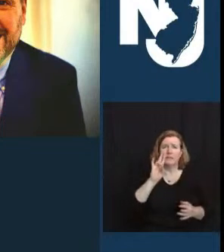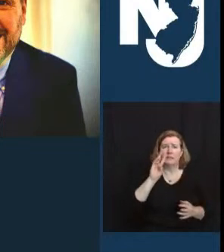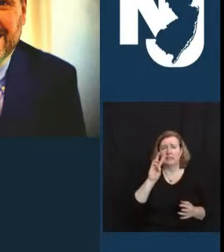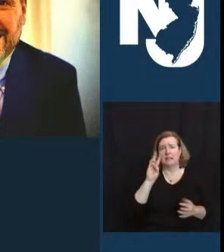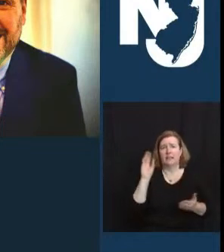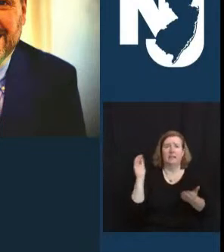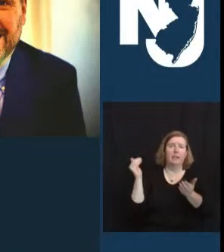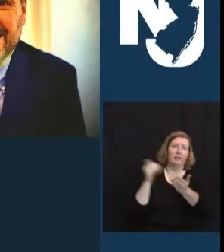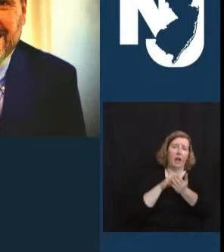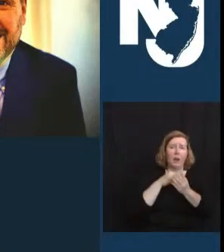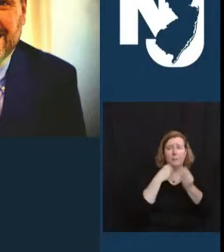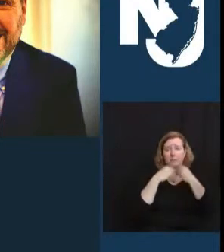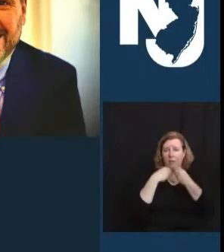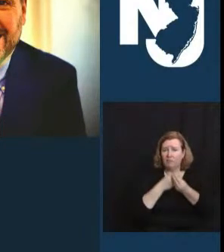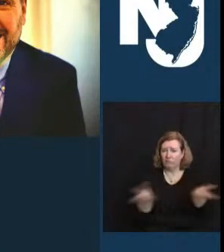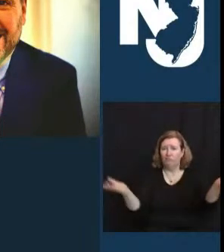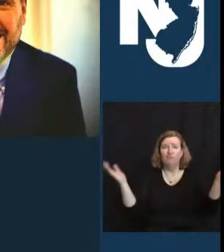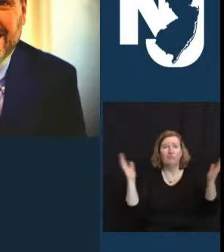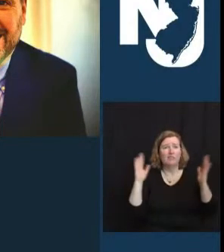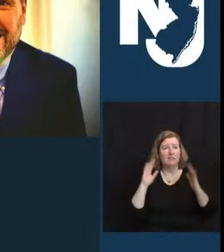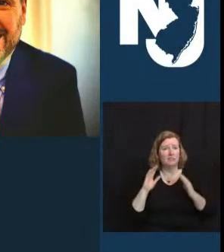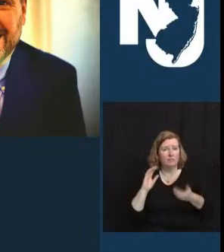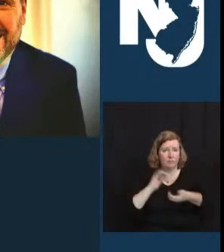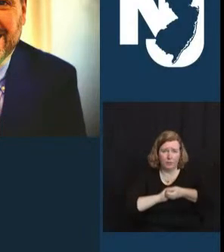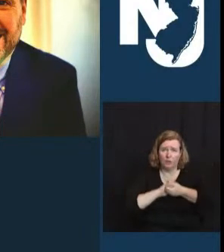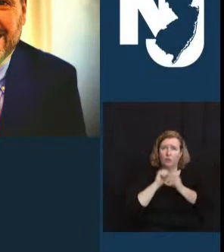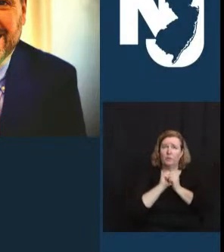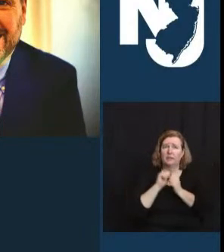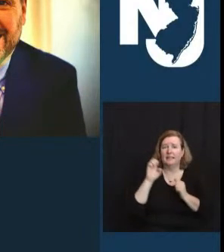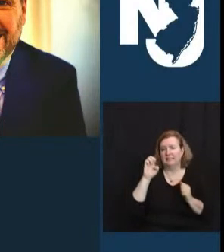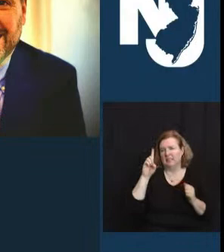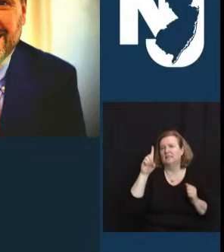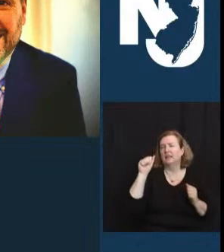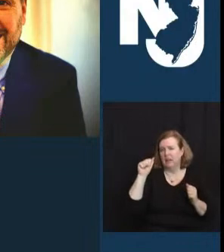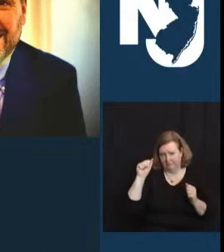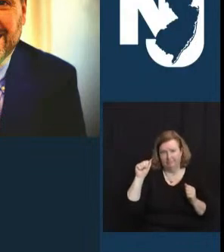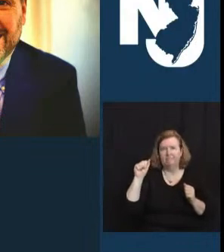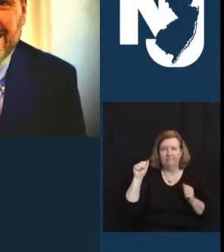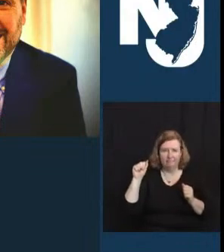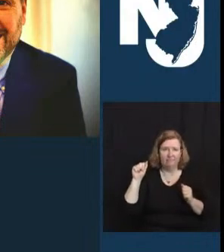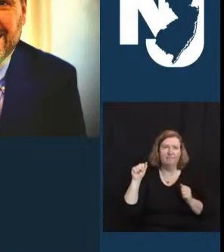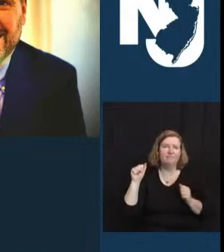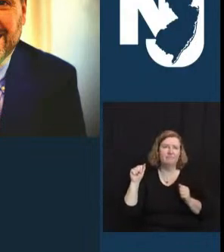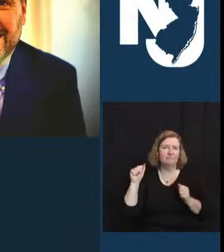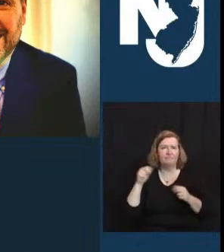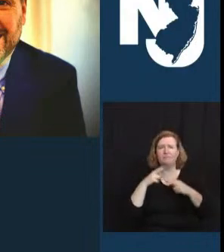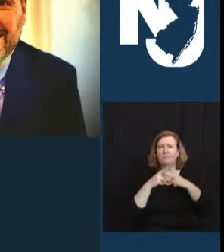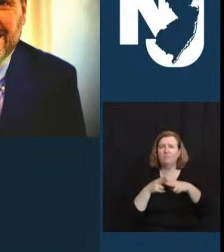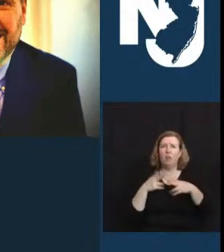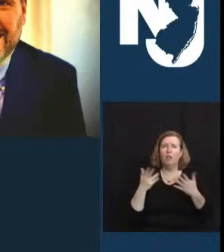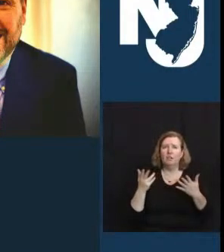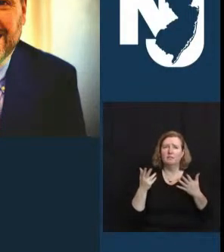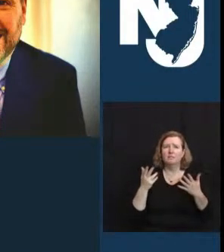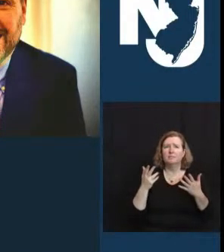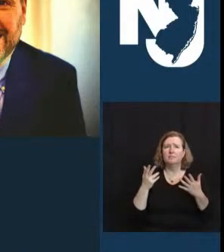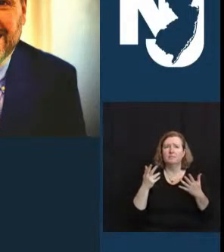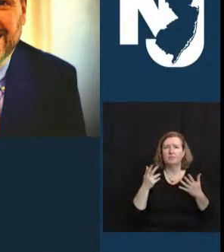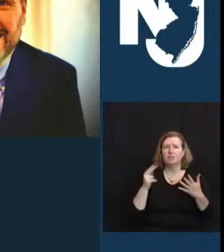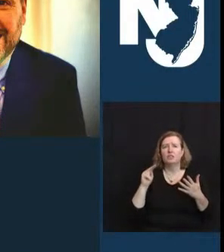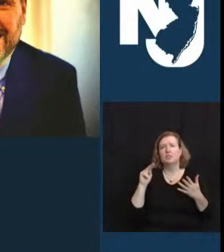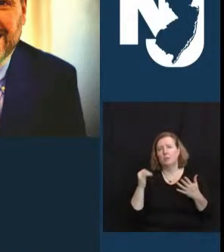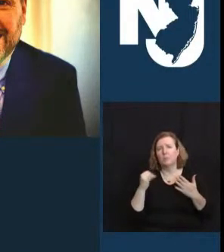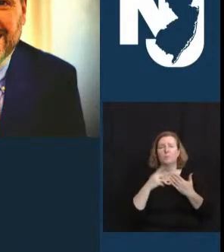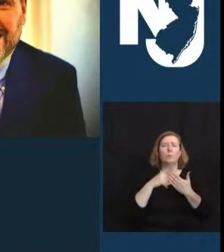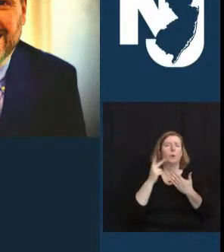do even more good, they partnered with the New Jersey Economic Development Authority through its Sustain and Serve New Jersey program and received